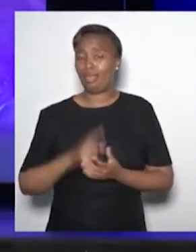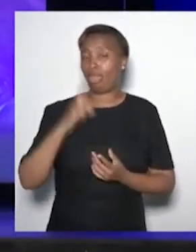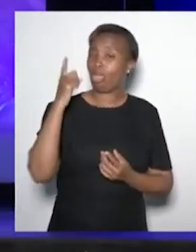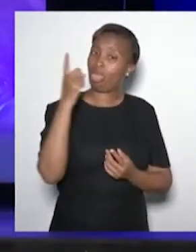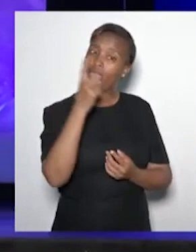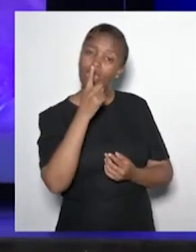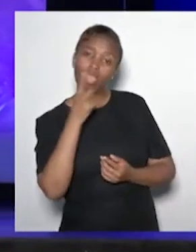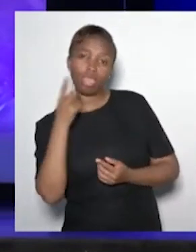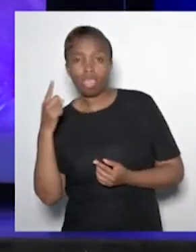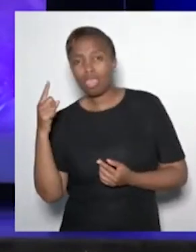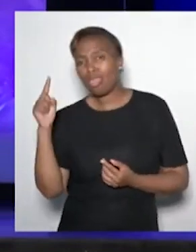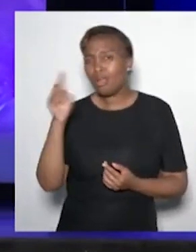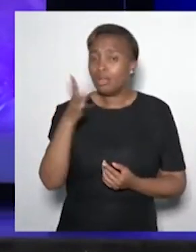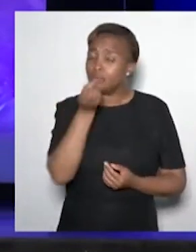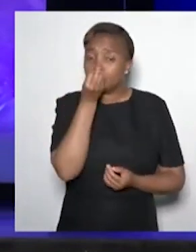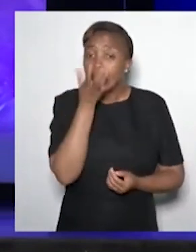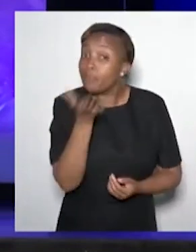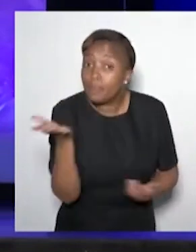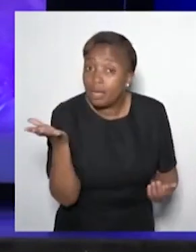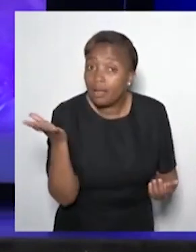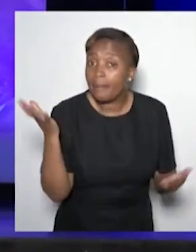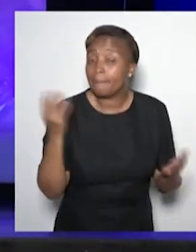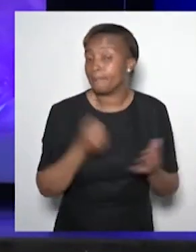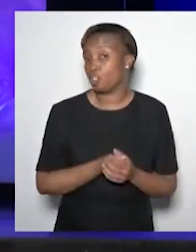Drunkardness. Buloi.